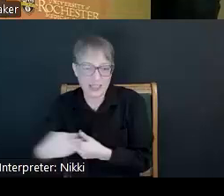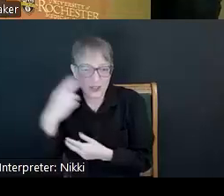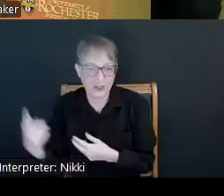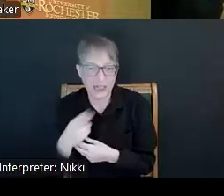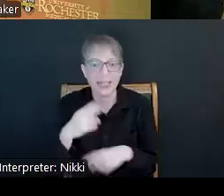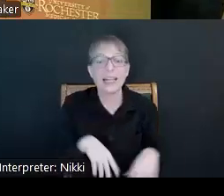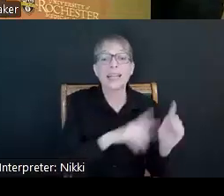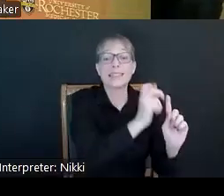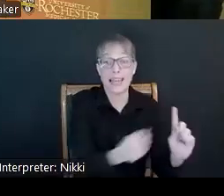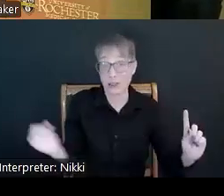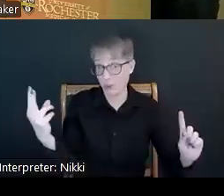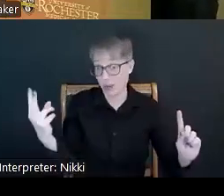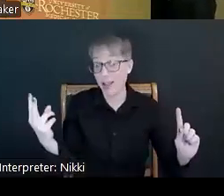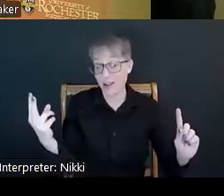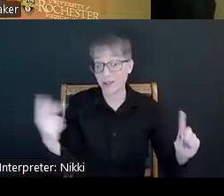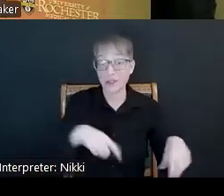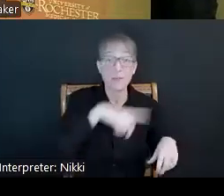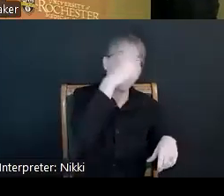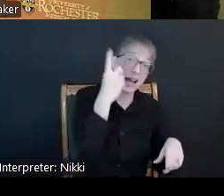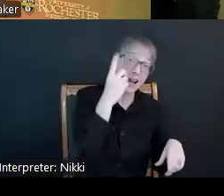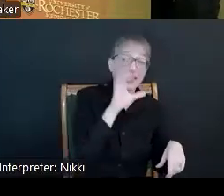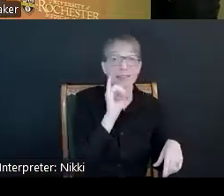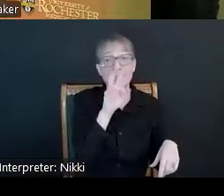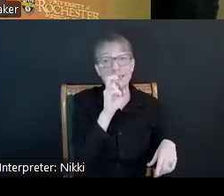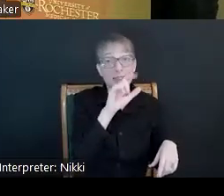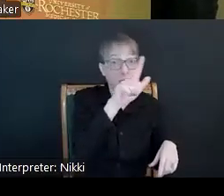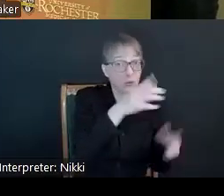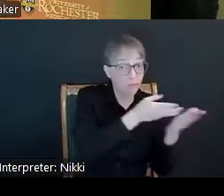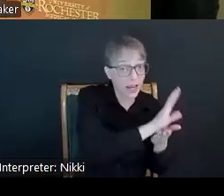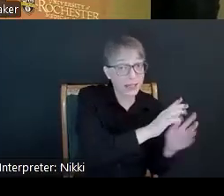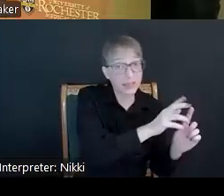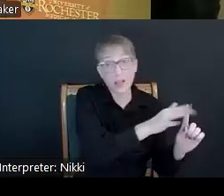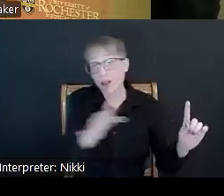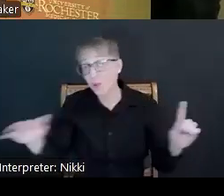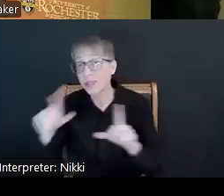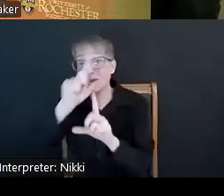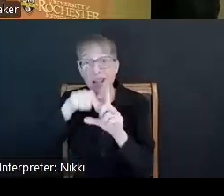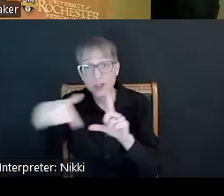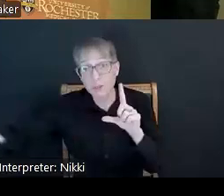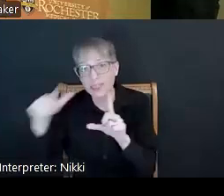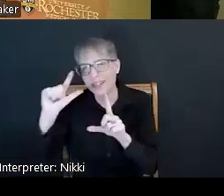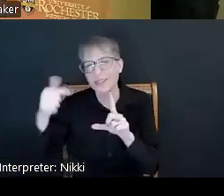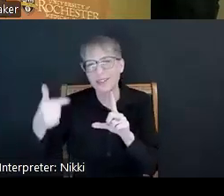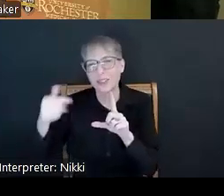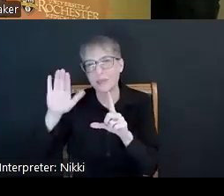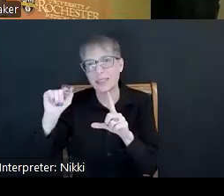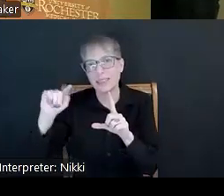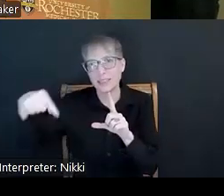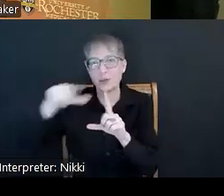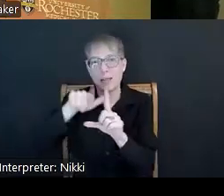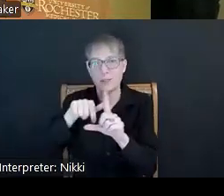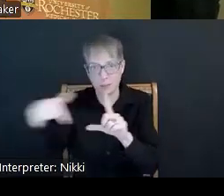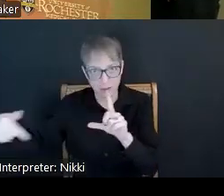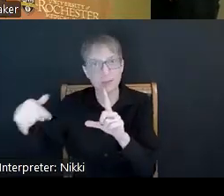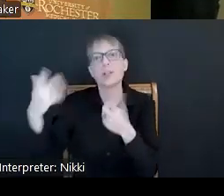Puerto Rican civil rights to our local LGBTQ civil rights movement. And we do these workshops at universities. We'd love to come to your